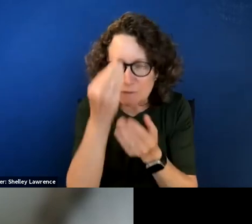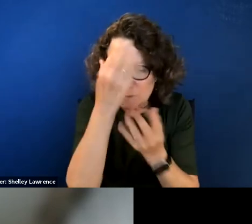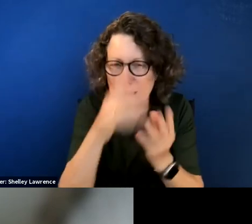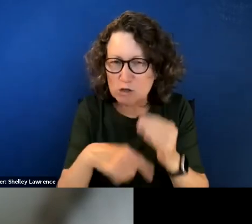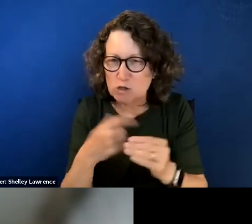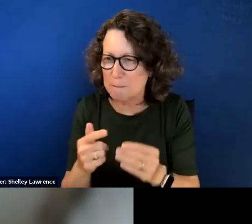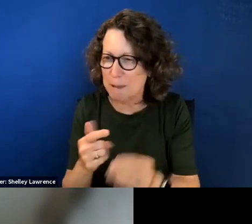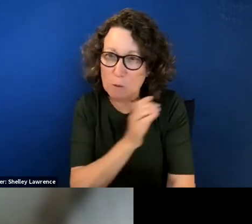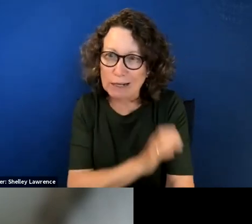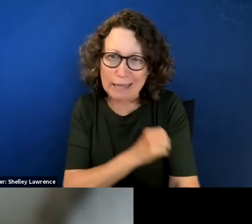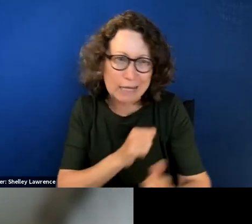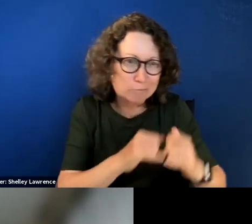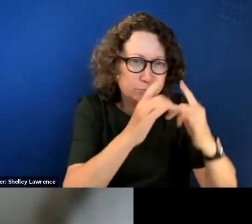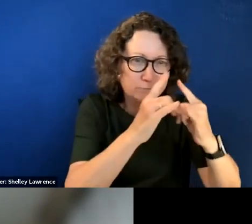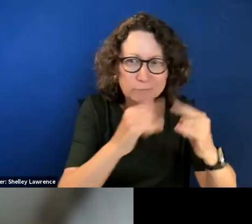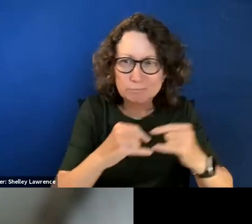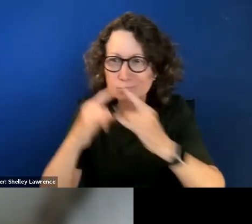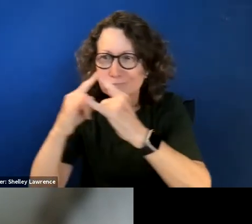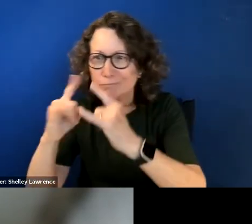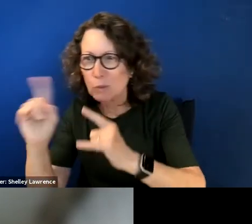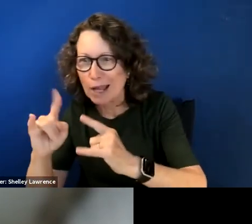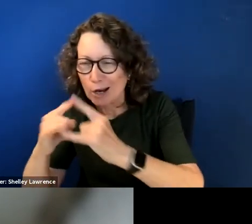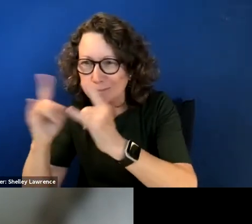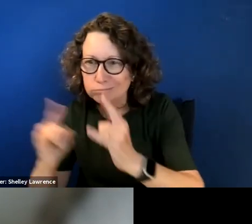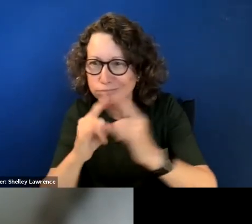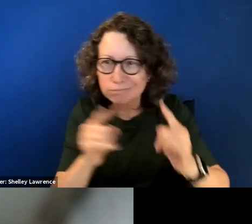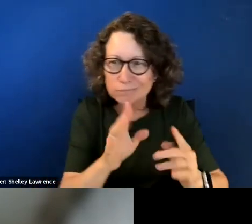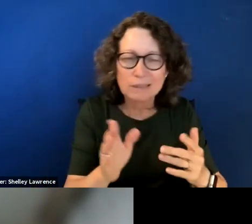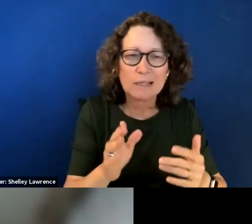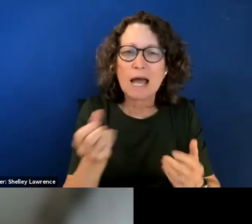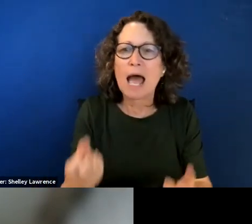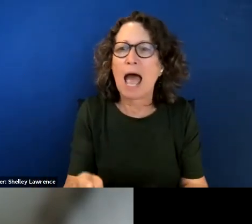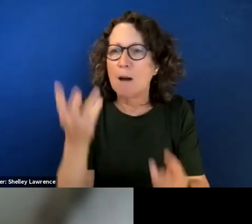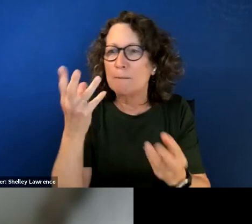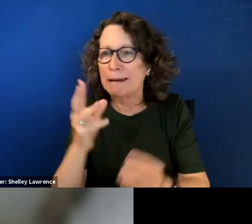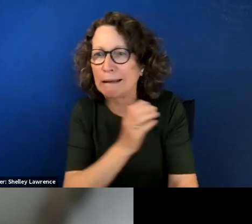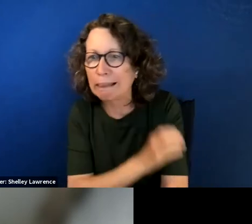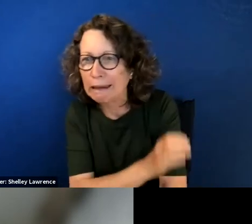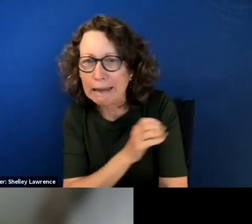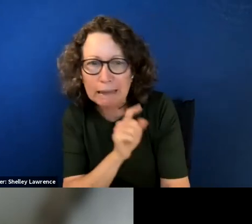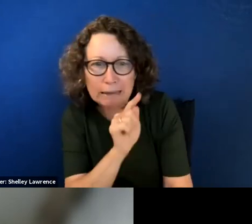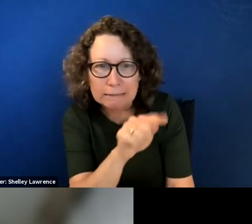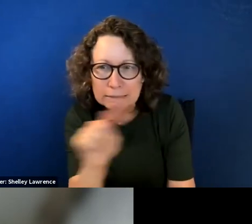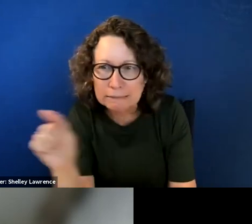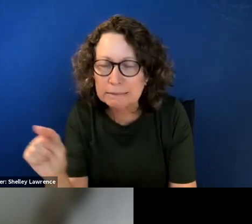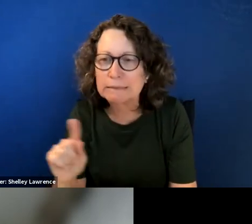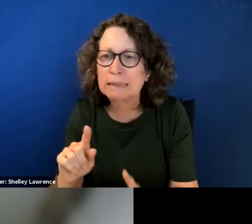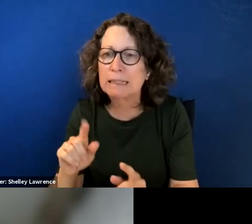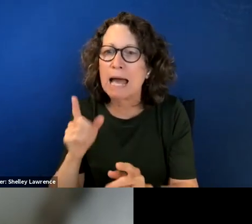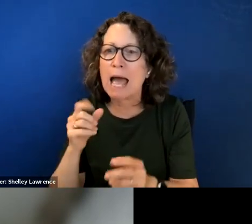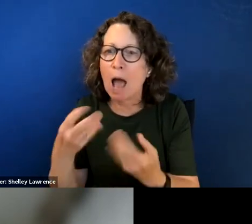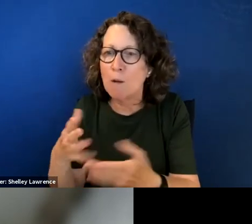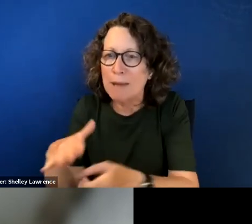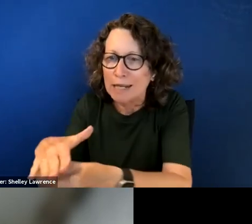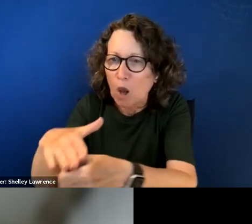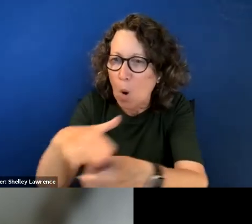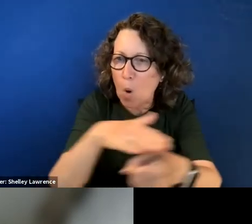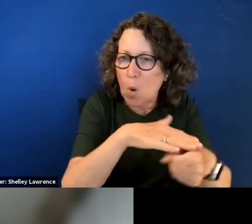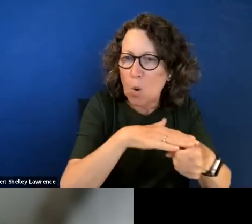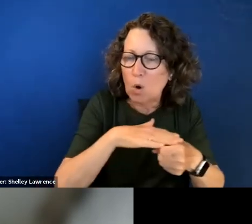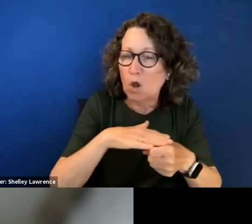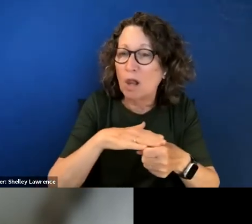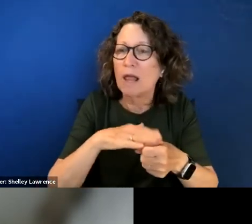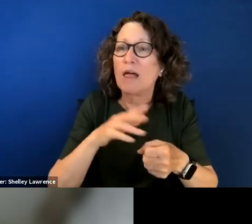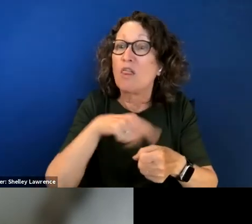upcoming clinics around town. The number of clinics being offered locally has